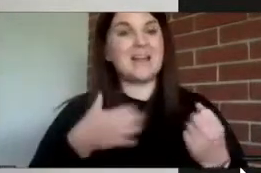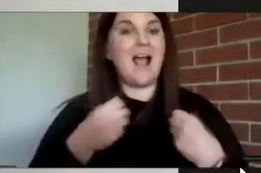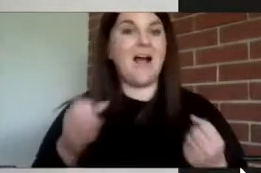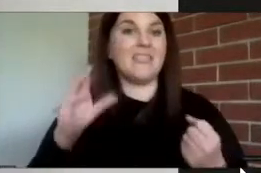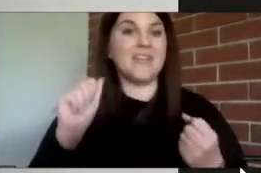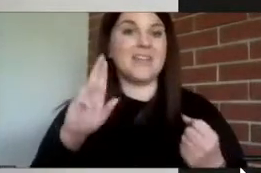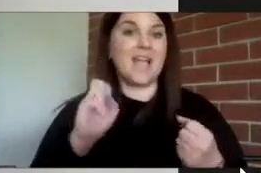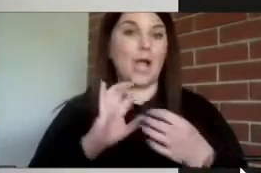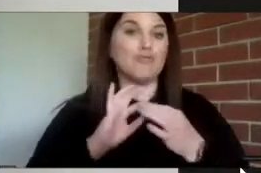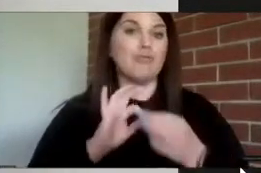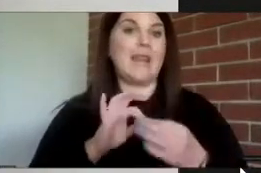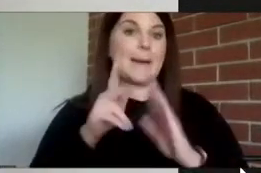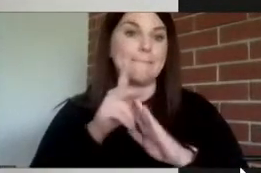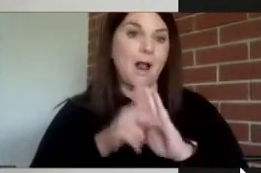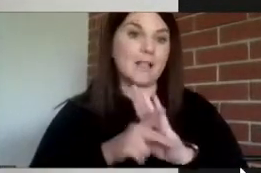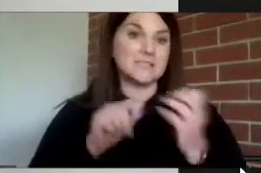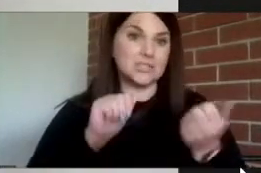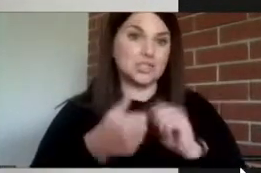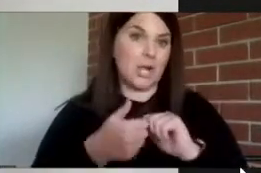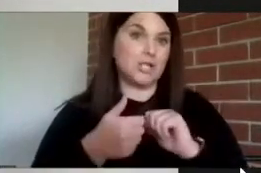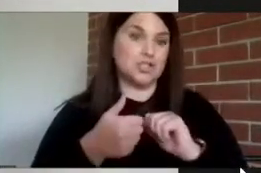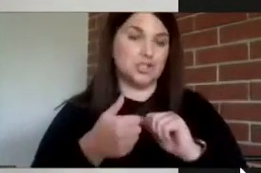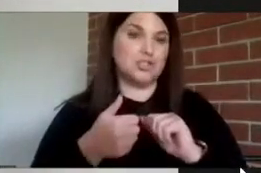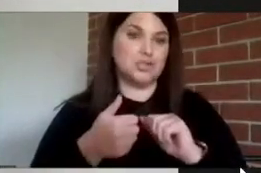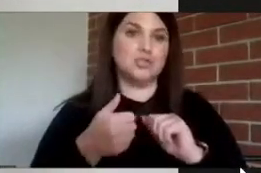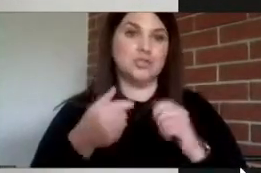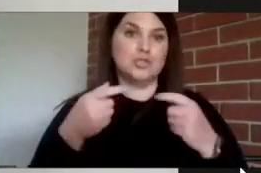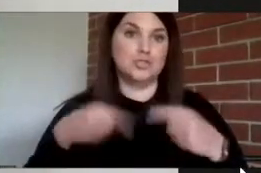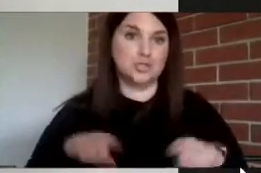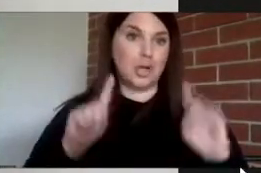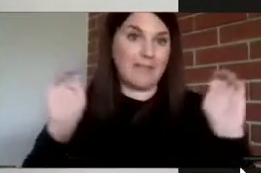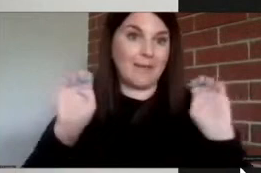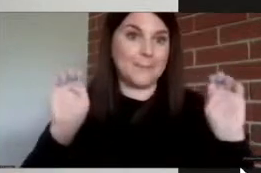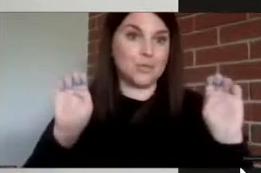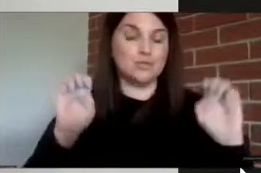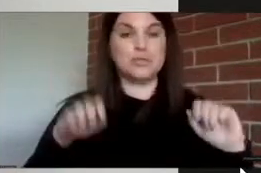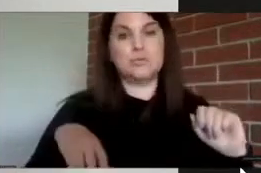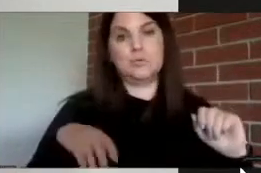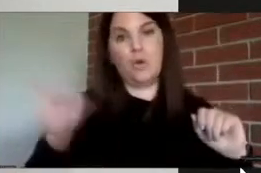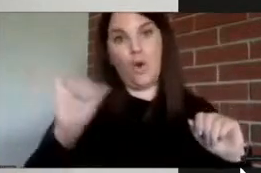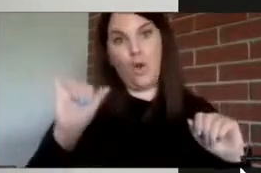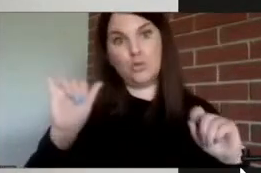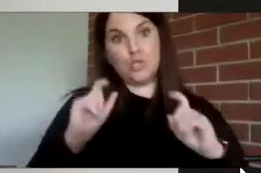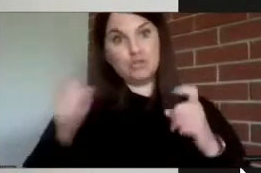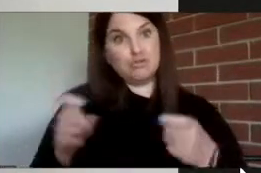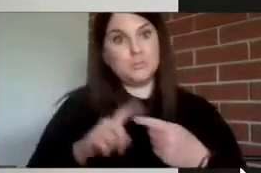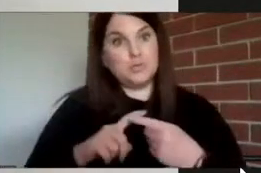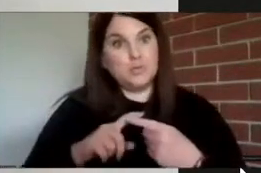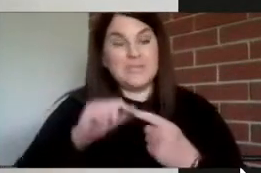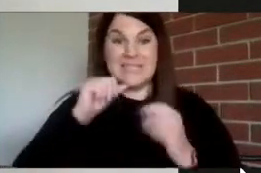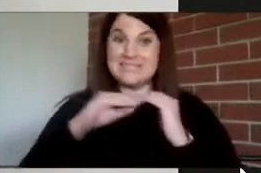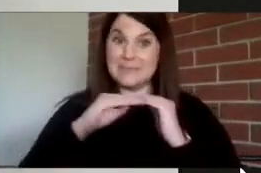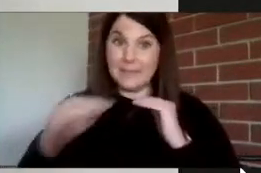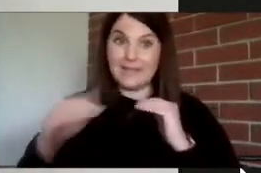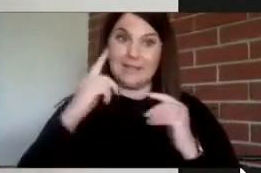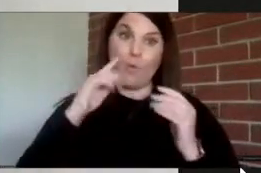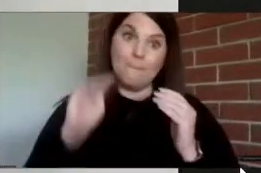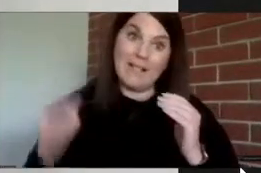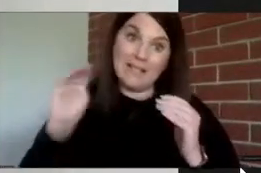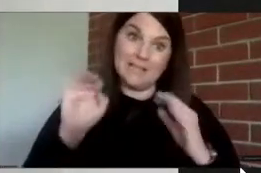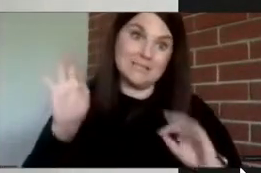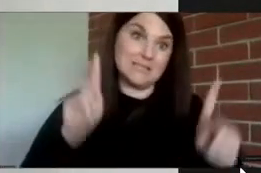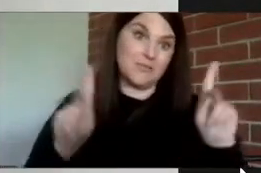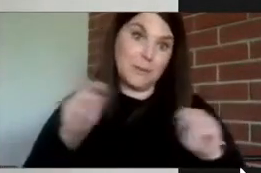related policy changes that were enacted during the public health emergency that have also contributed to stability for millions of people across the